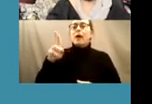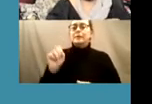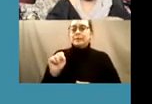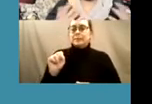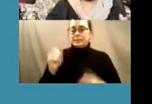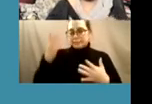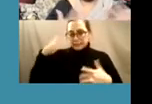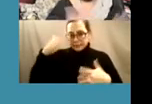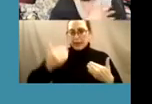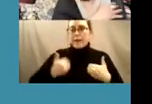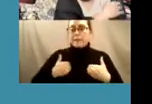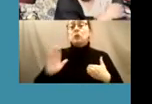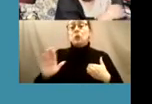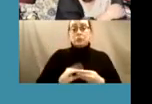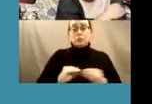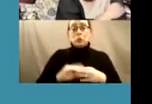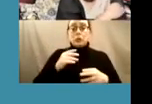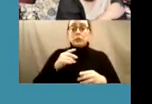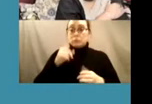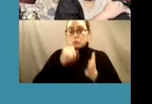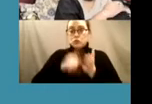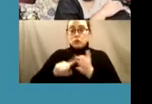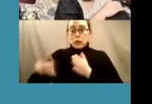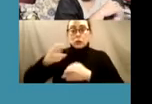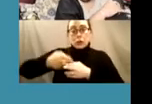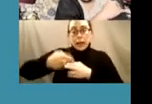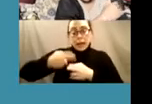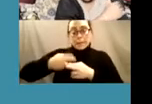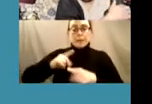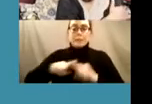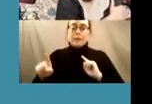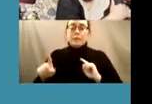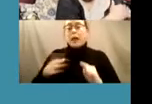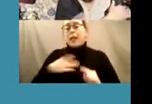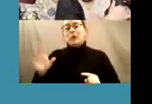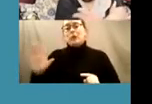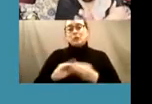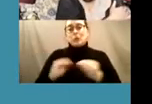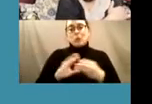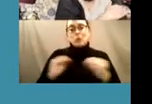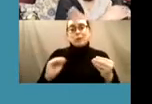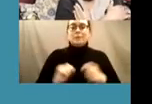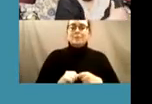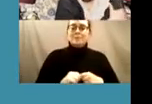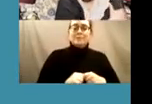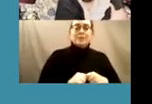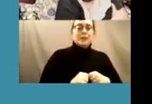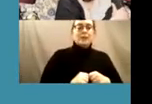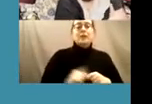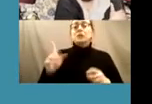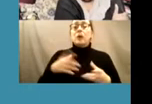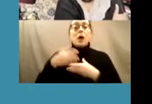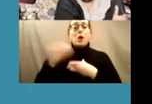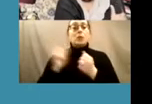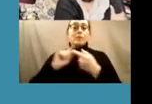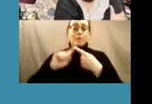the story that you can look up her name and look for the proper story. But so I like the story that goes into the illustration. So she was out with a friend of hers